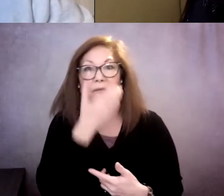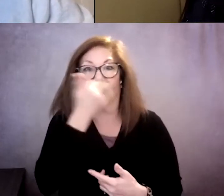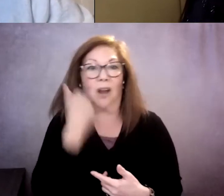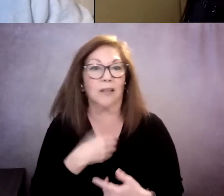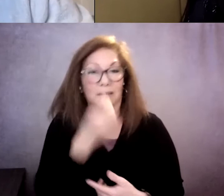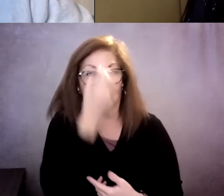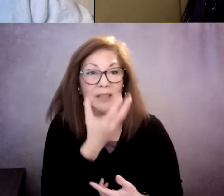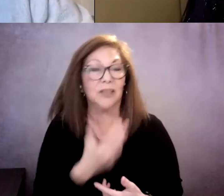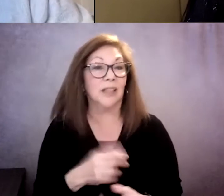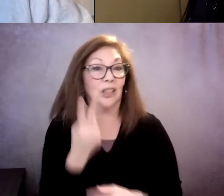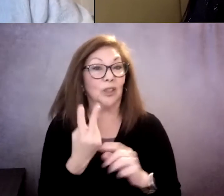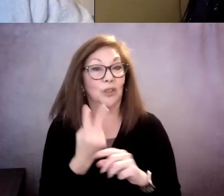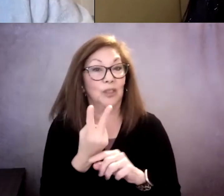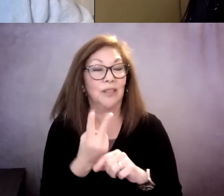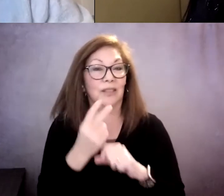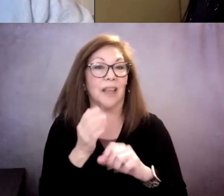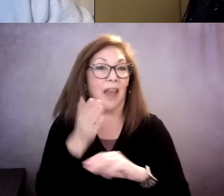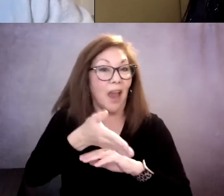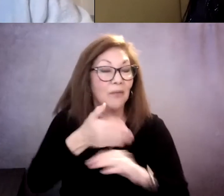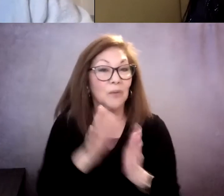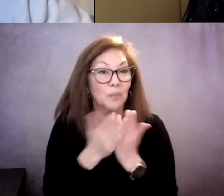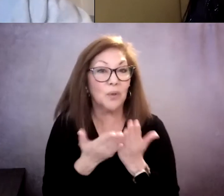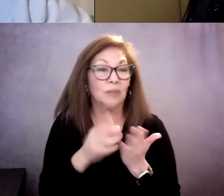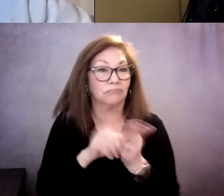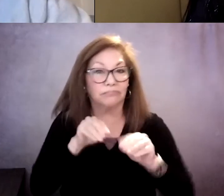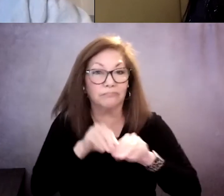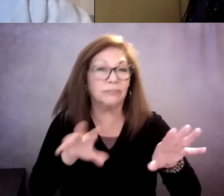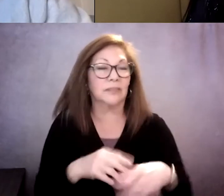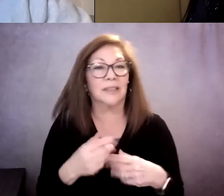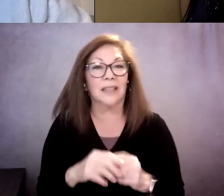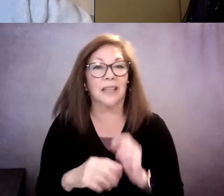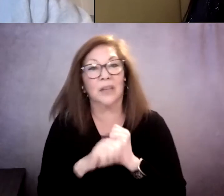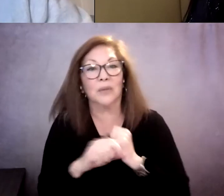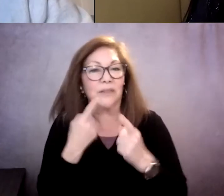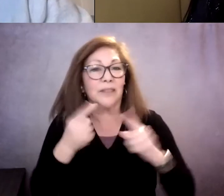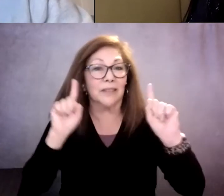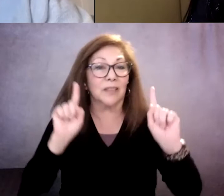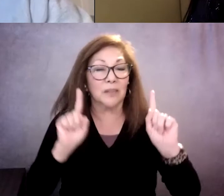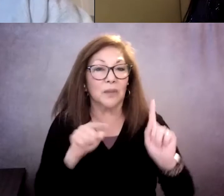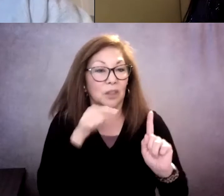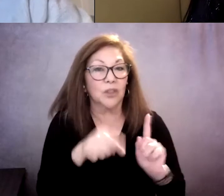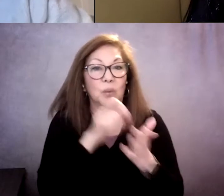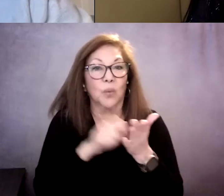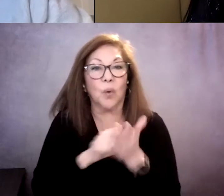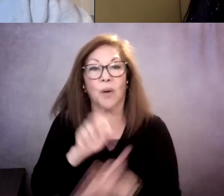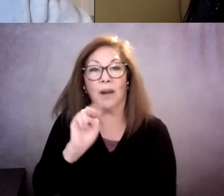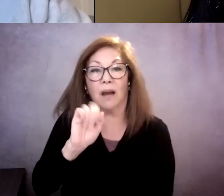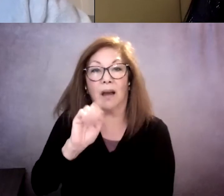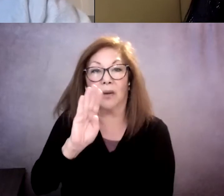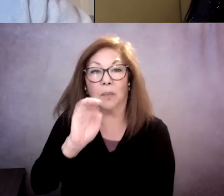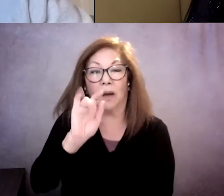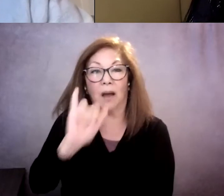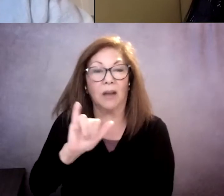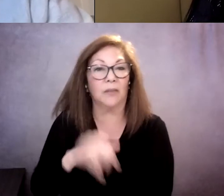that 2 years after that book came out, it was so commercially successful that she also wrote an autobiography in which her